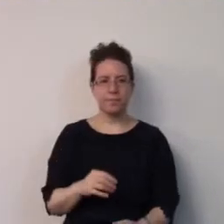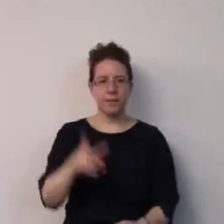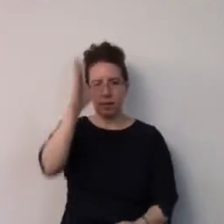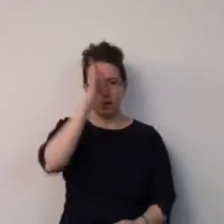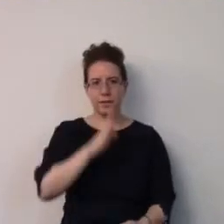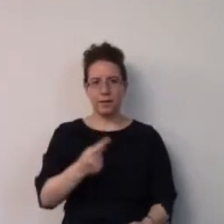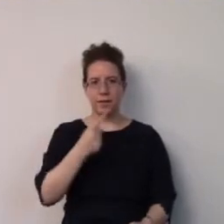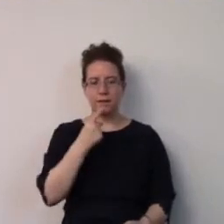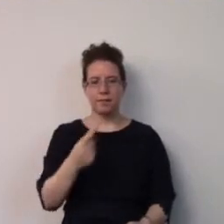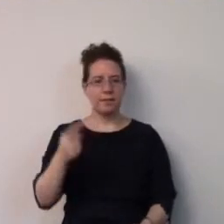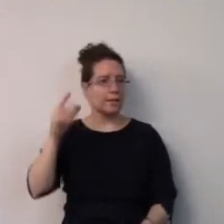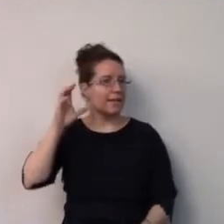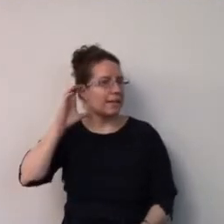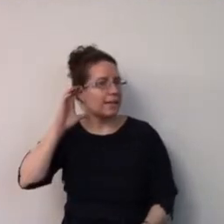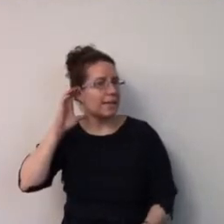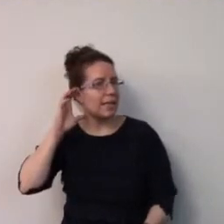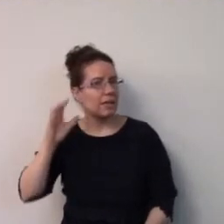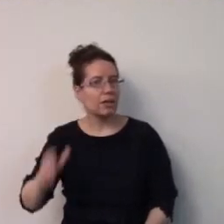right. Hear.